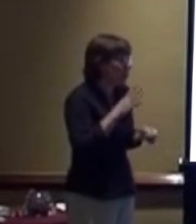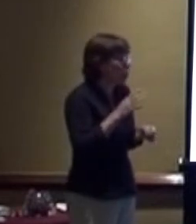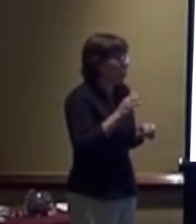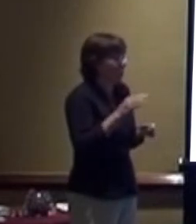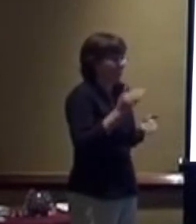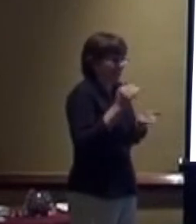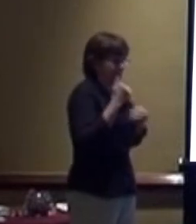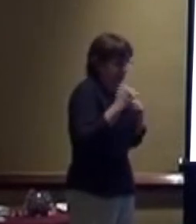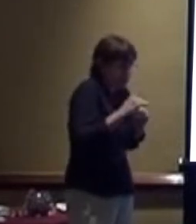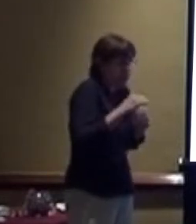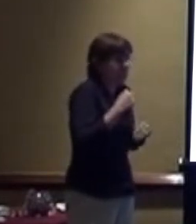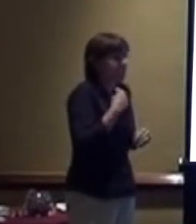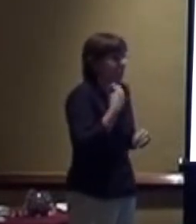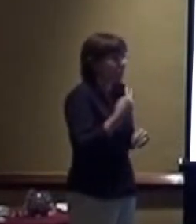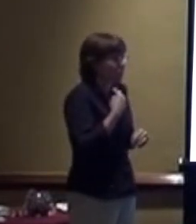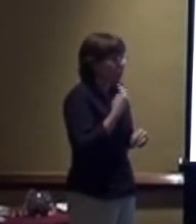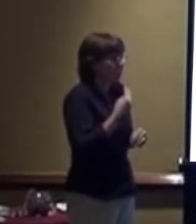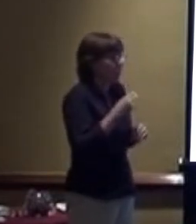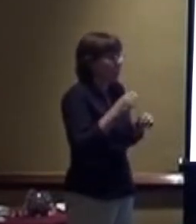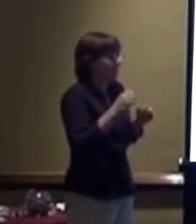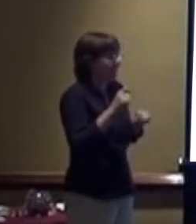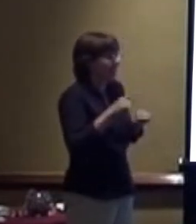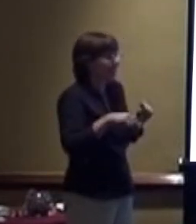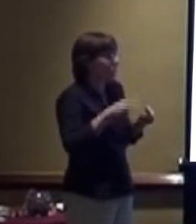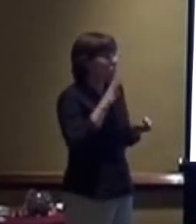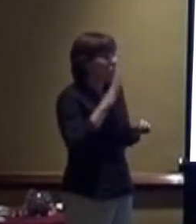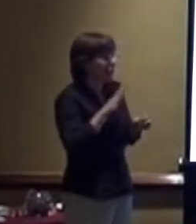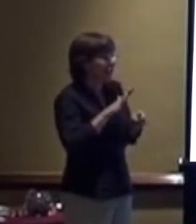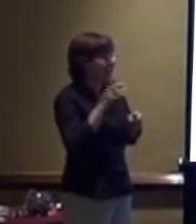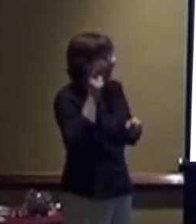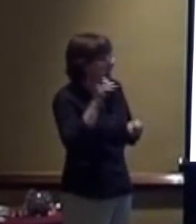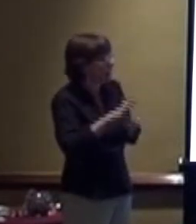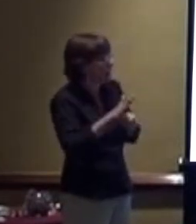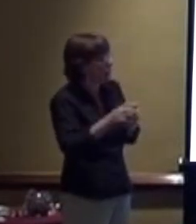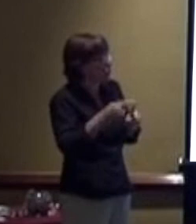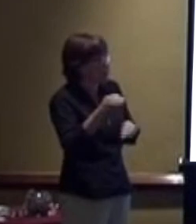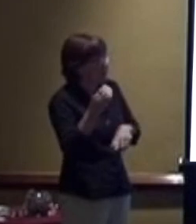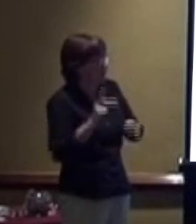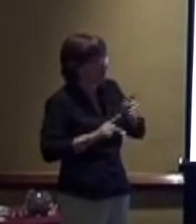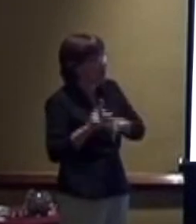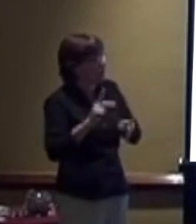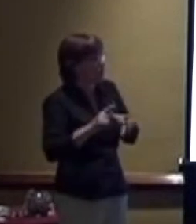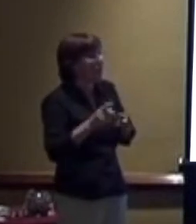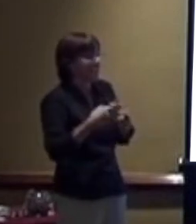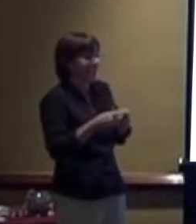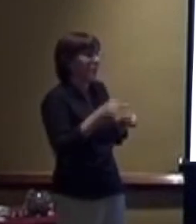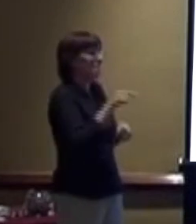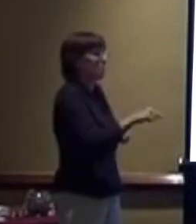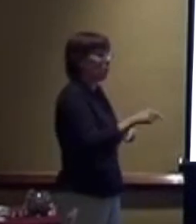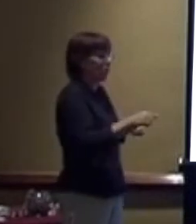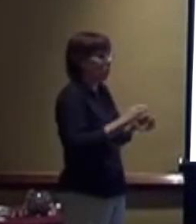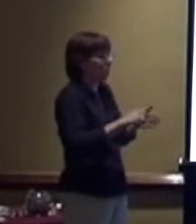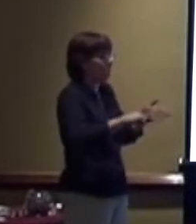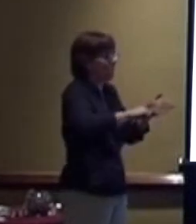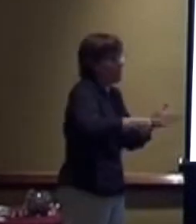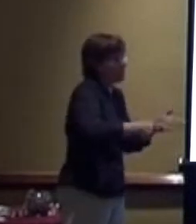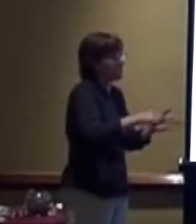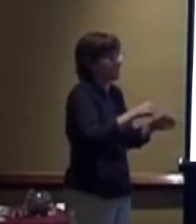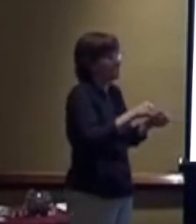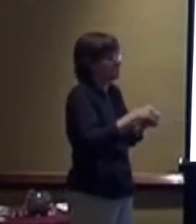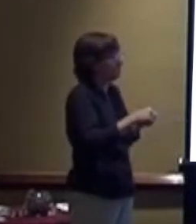ability actually speak audibly to others around them as well by pointing to and pressing the buttons or the